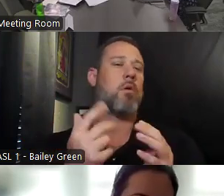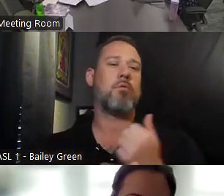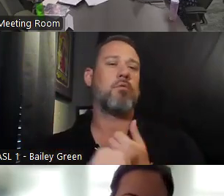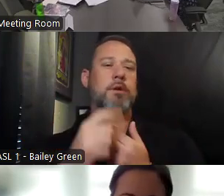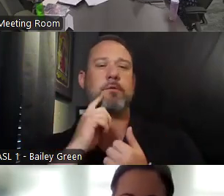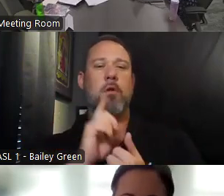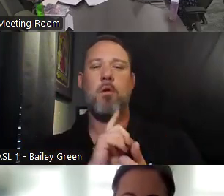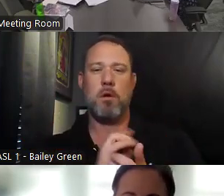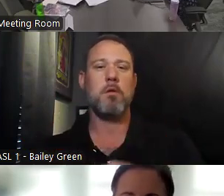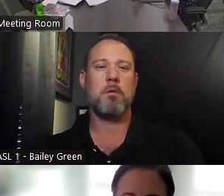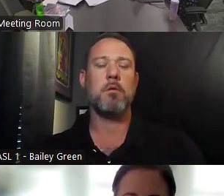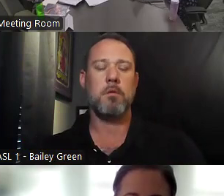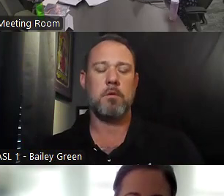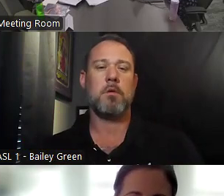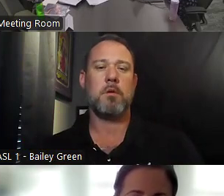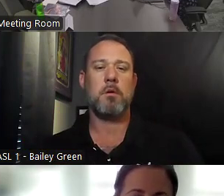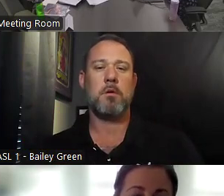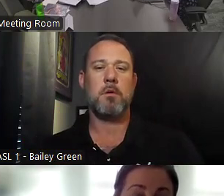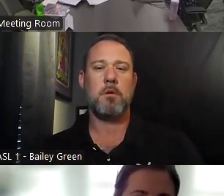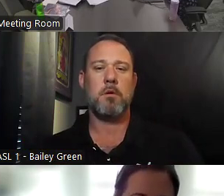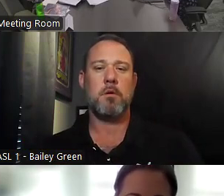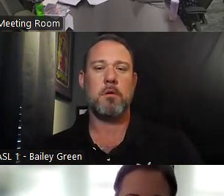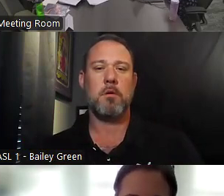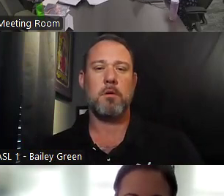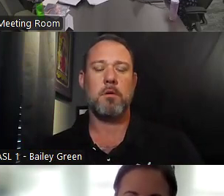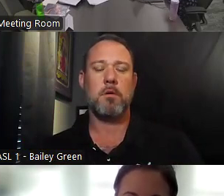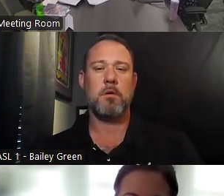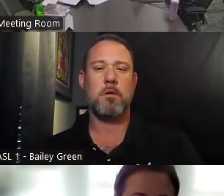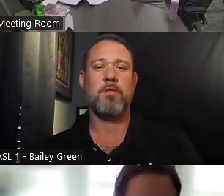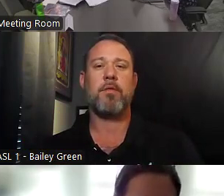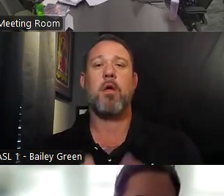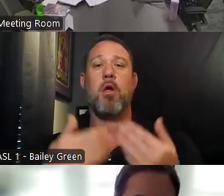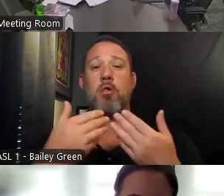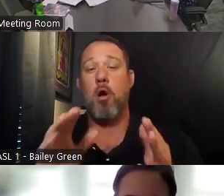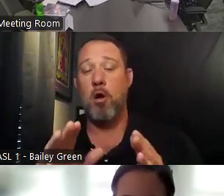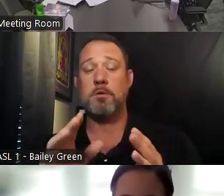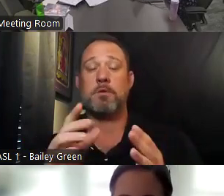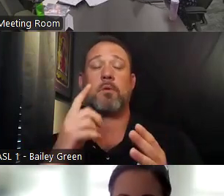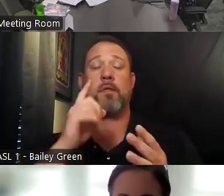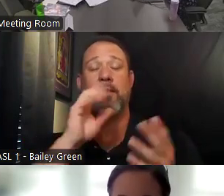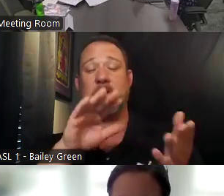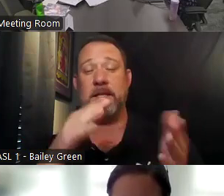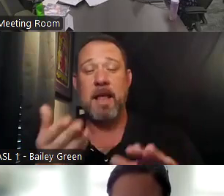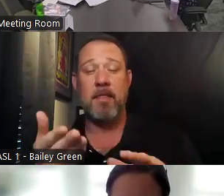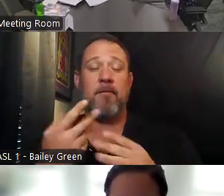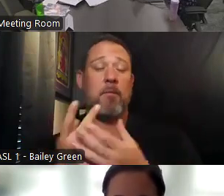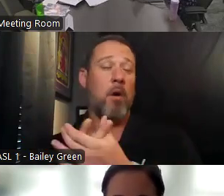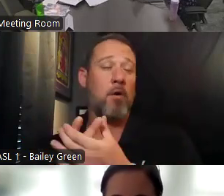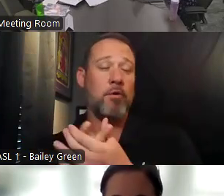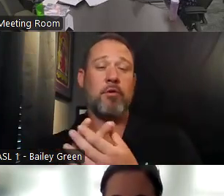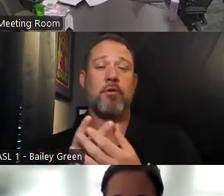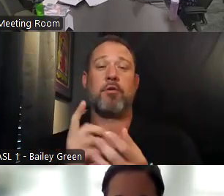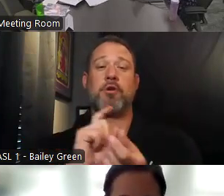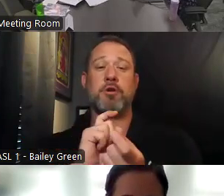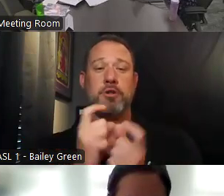being lonely? Well, we think about this in the terms of losses, the death of spouses, changes or